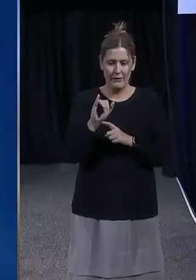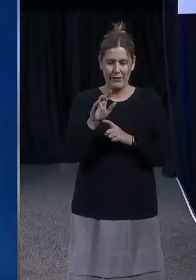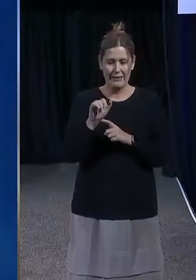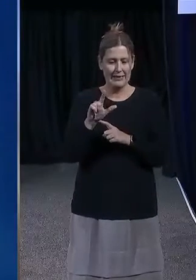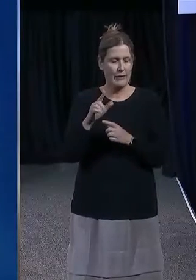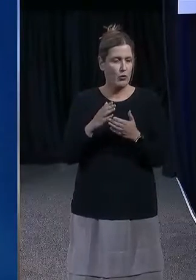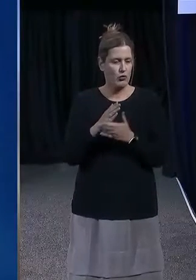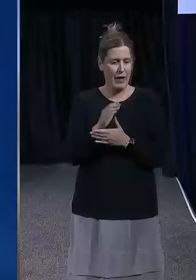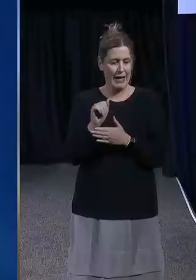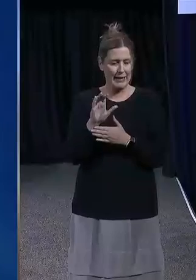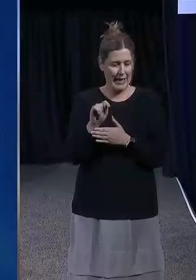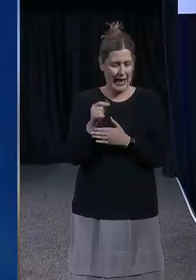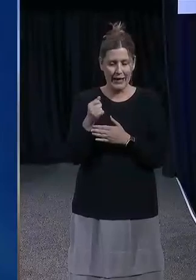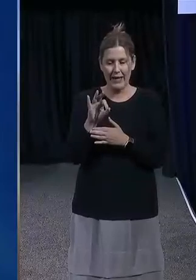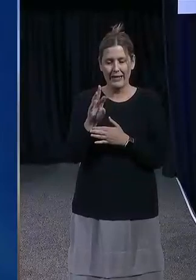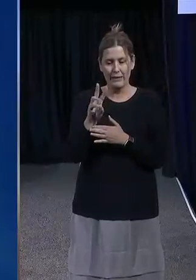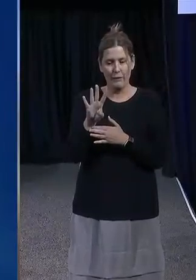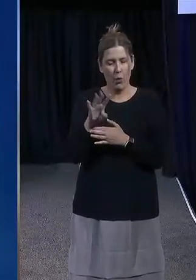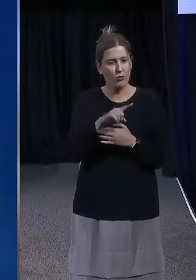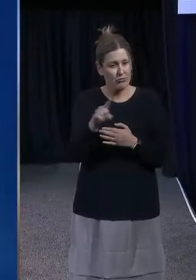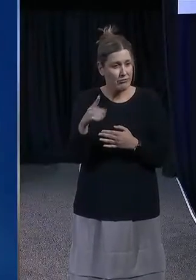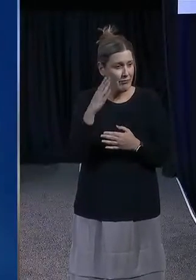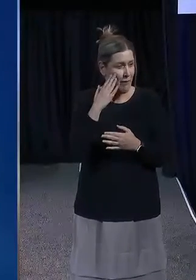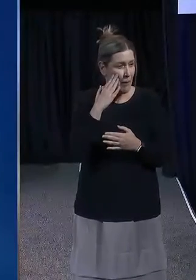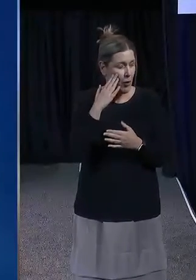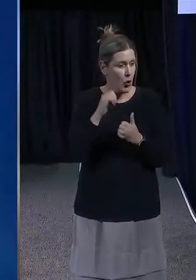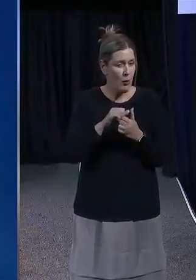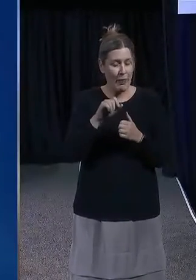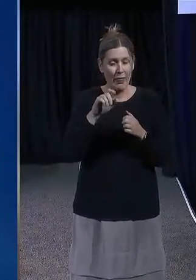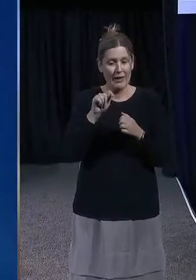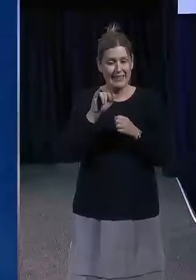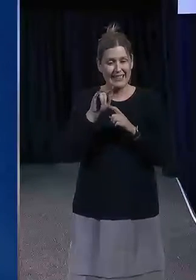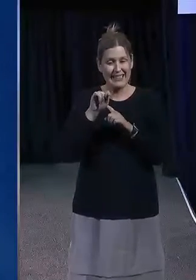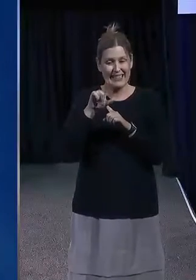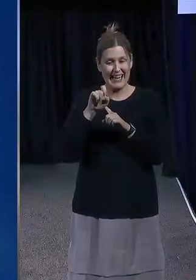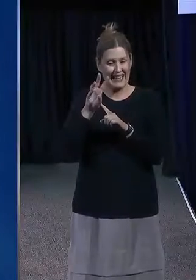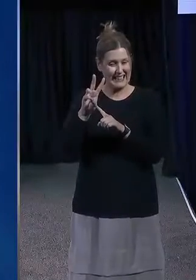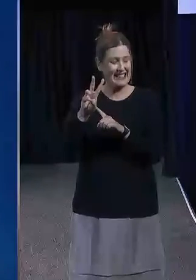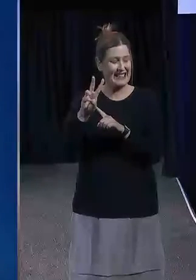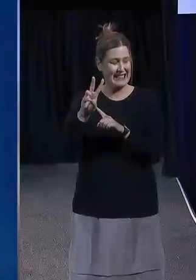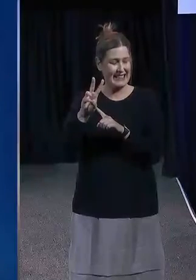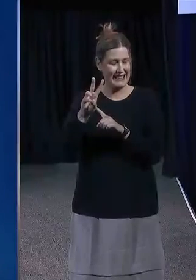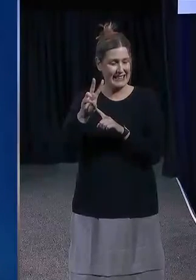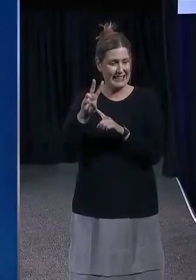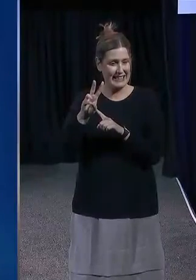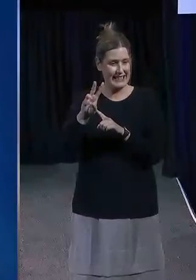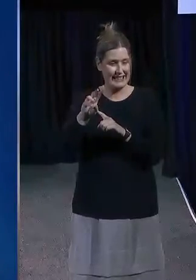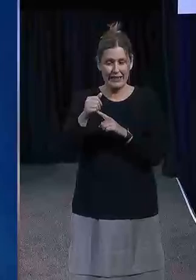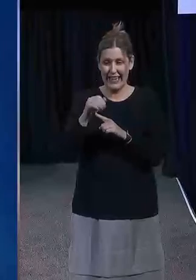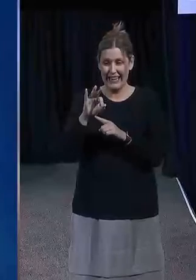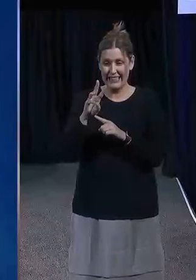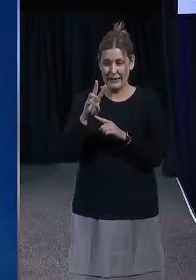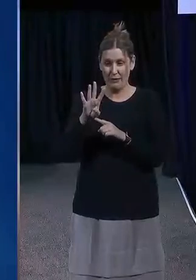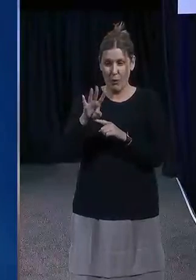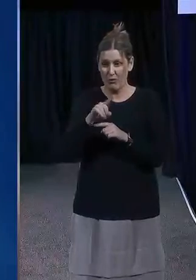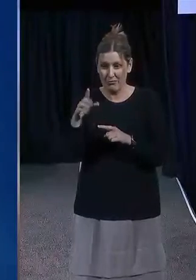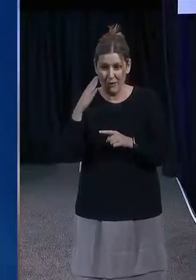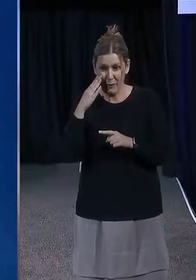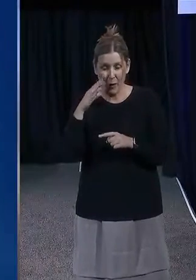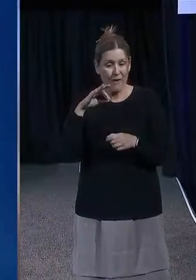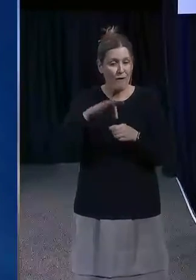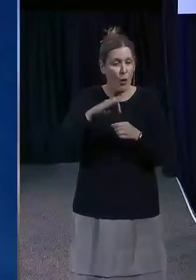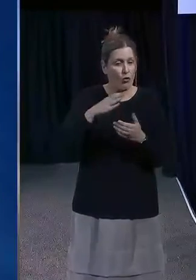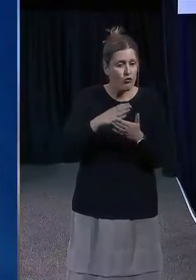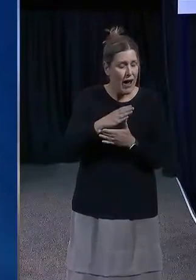of 1964. How many of you are familiar with Title VI of the Civil Rights Act of 1964? How about the Voting Rights